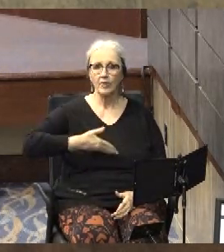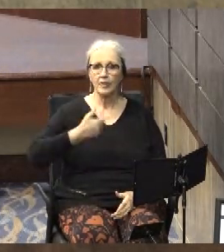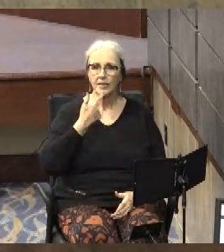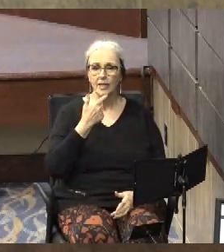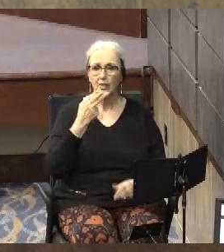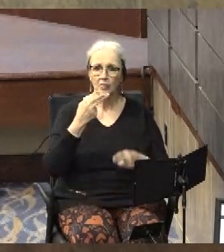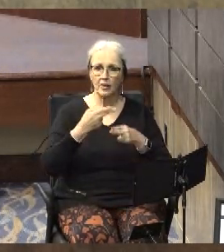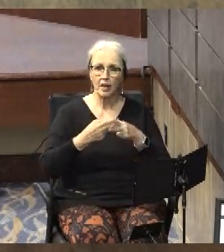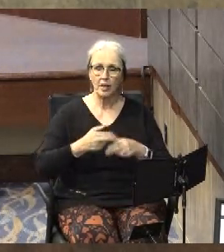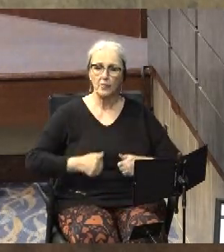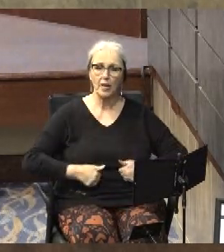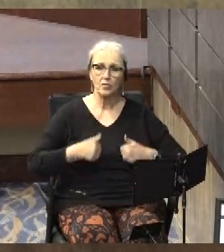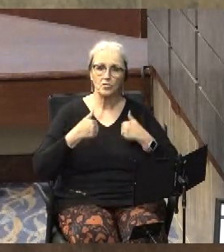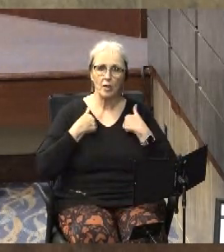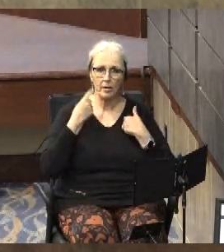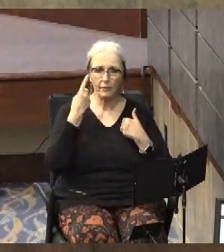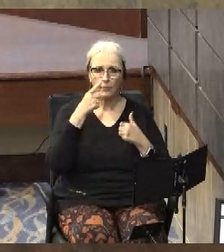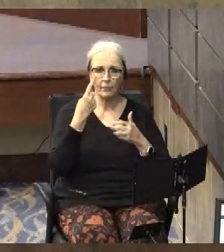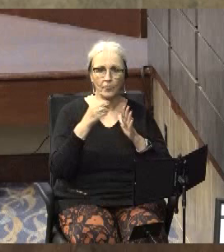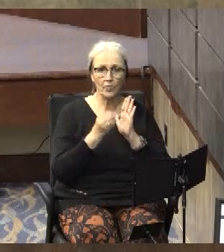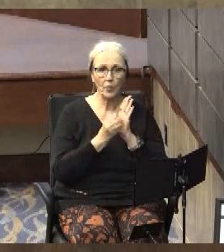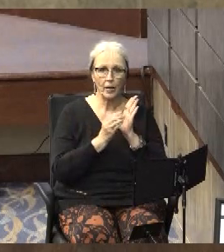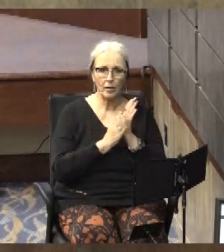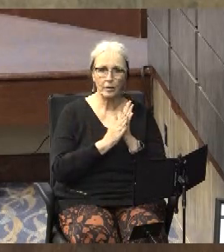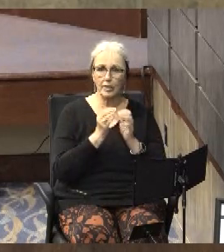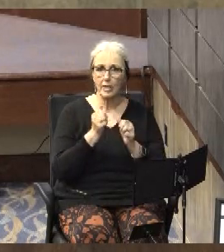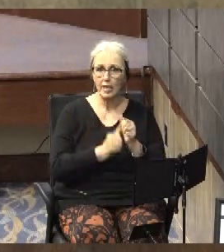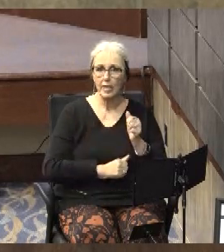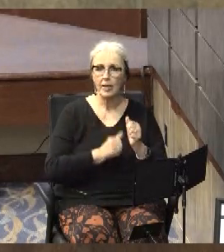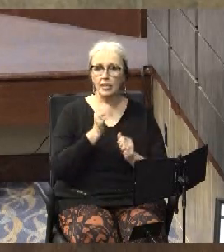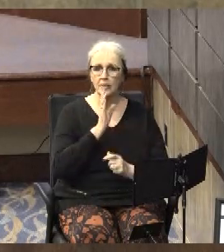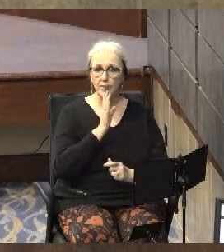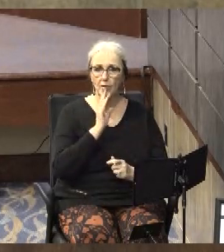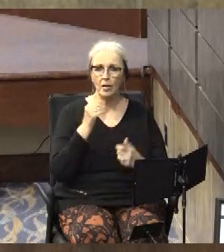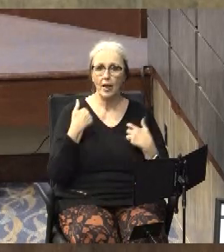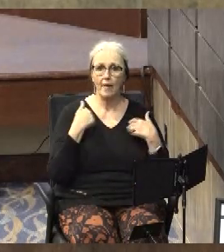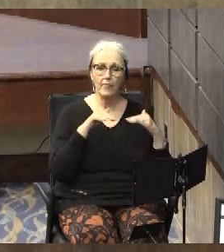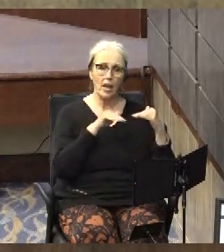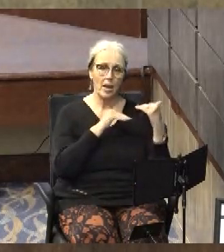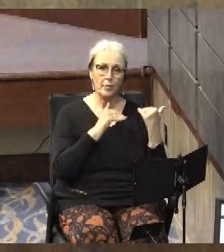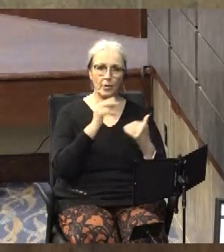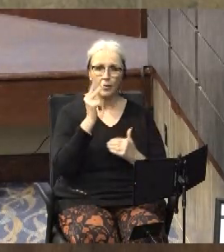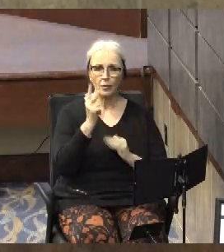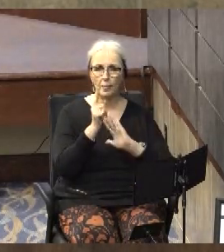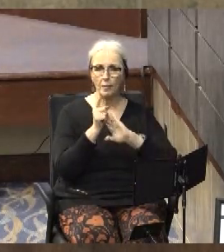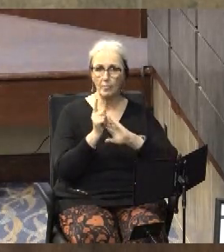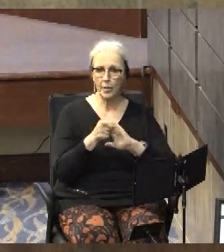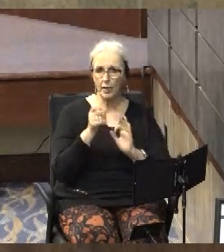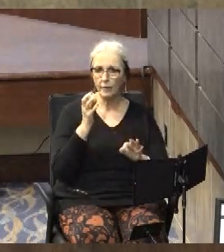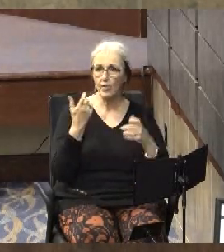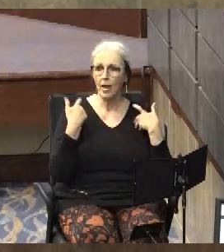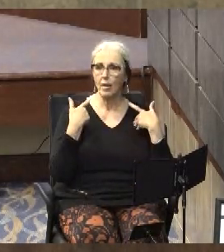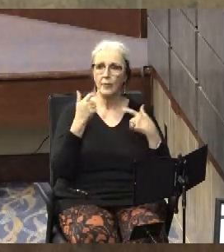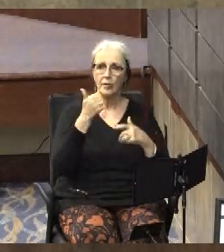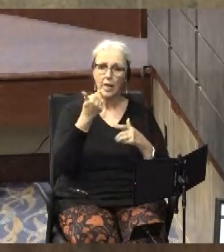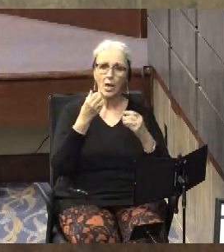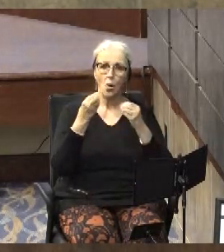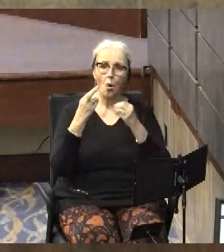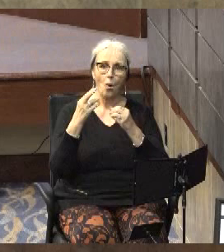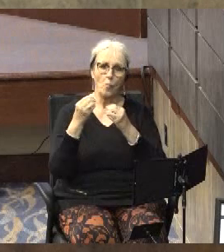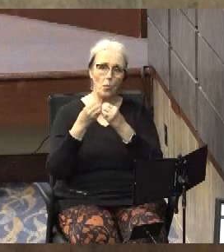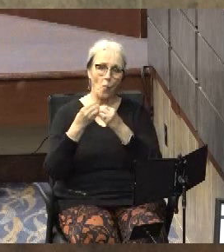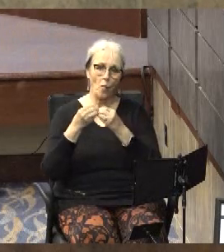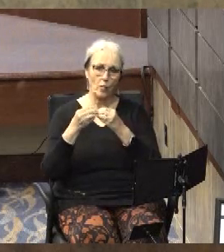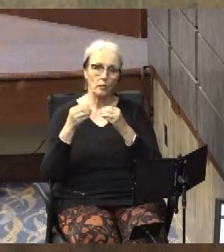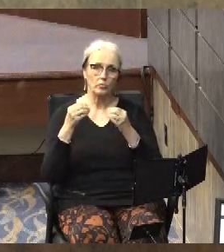for the record. Each speaker limit comments to three minutes. If you're speaking on behalf of a group of 10 or more individuals present,